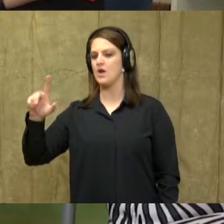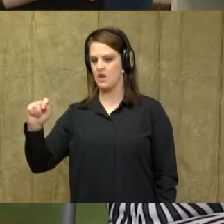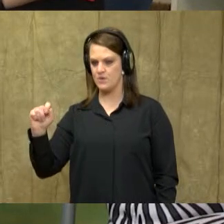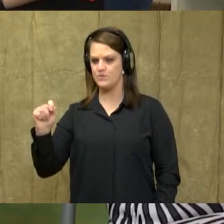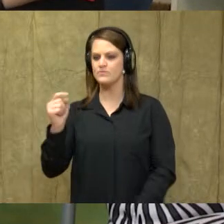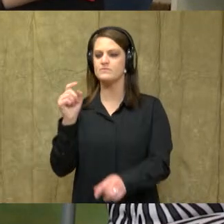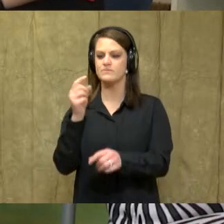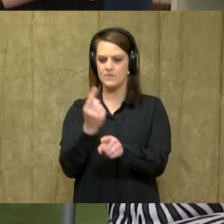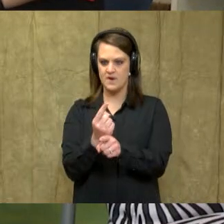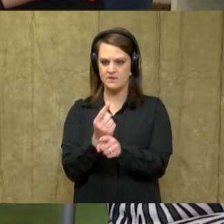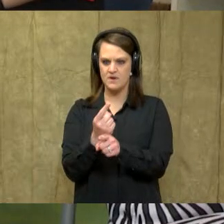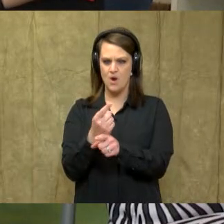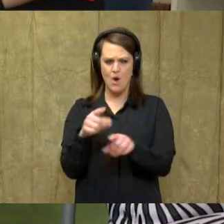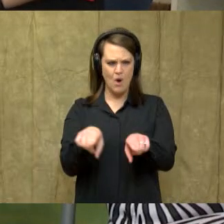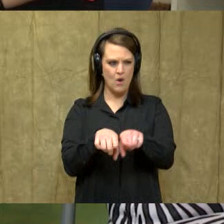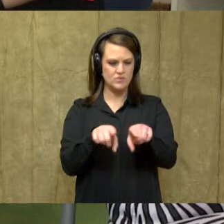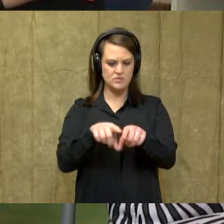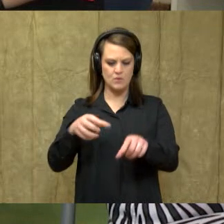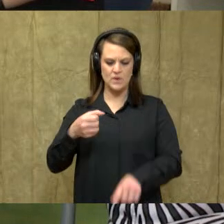our heads?